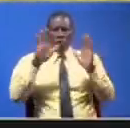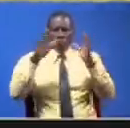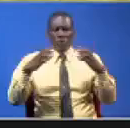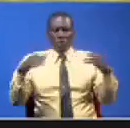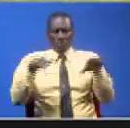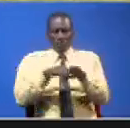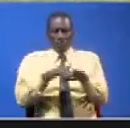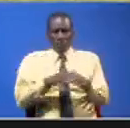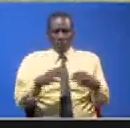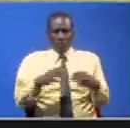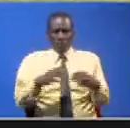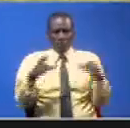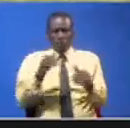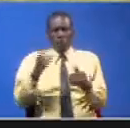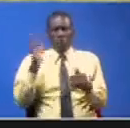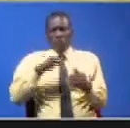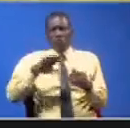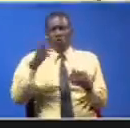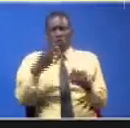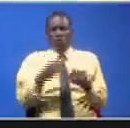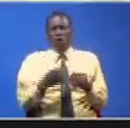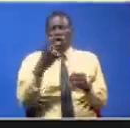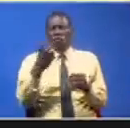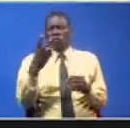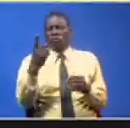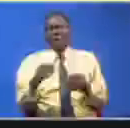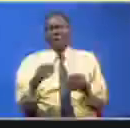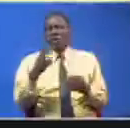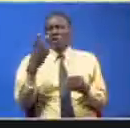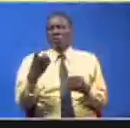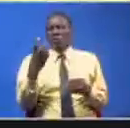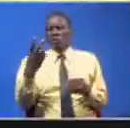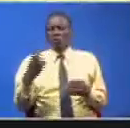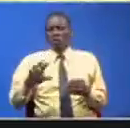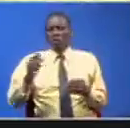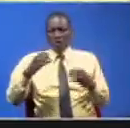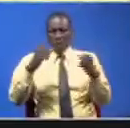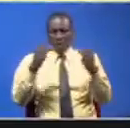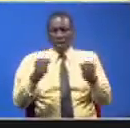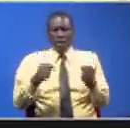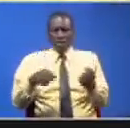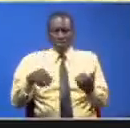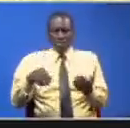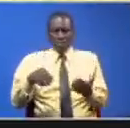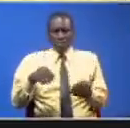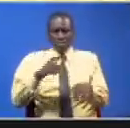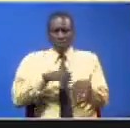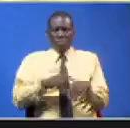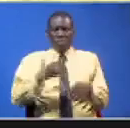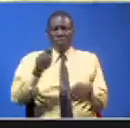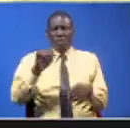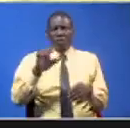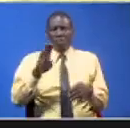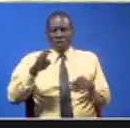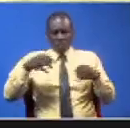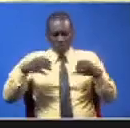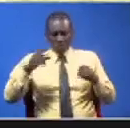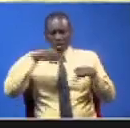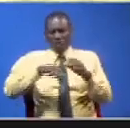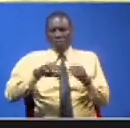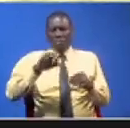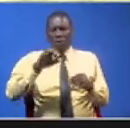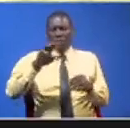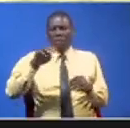finished fourth in the 2021-2022 Kenya Cup season. KCB's tries were scored by Fidel Maina,